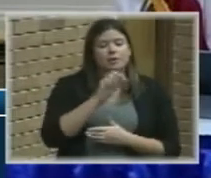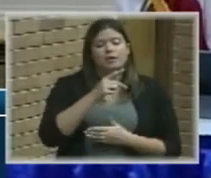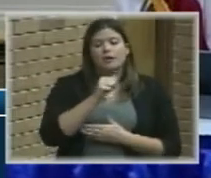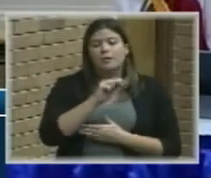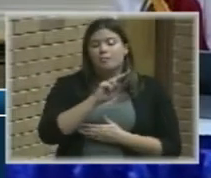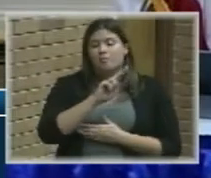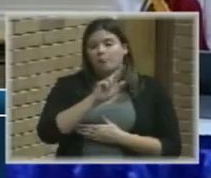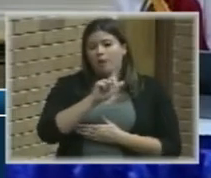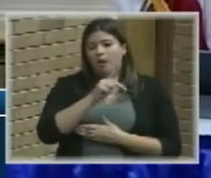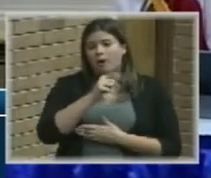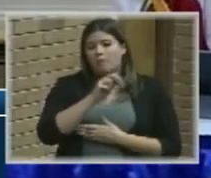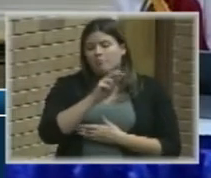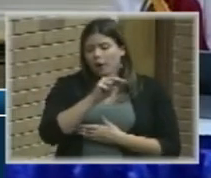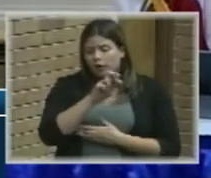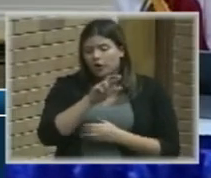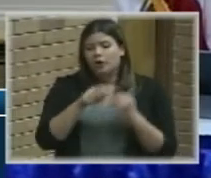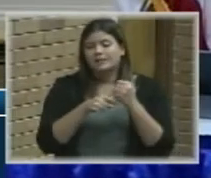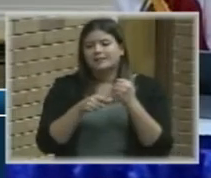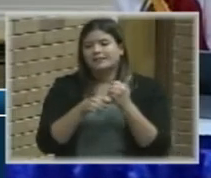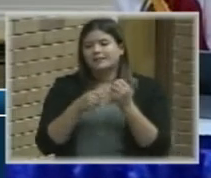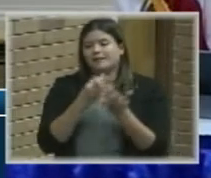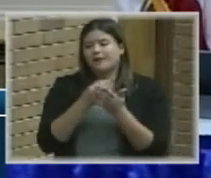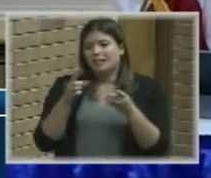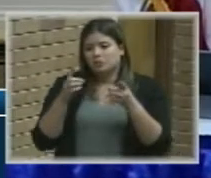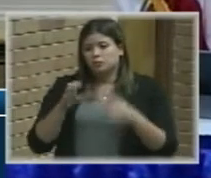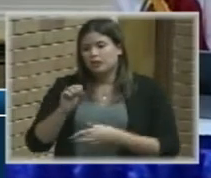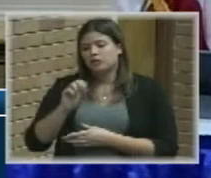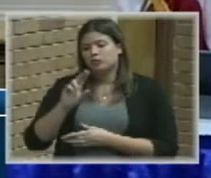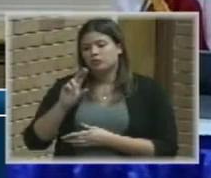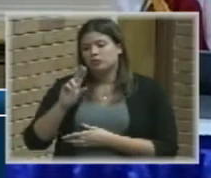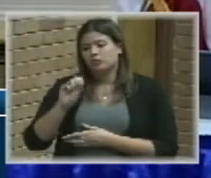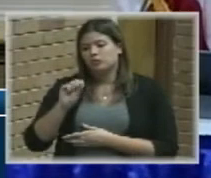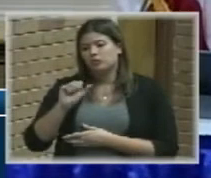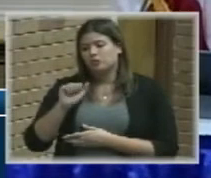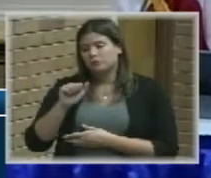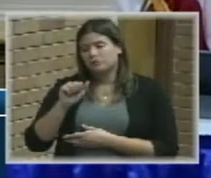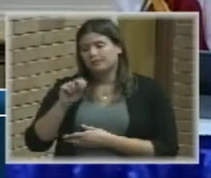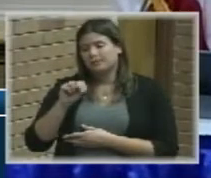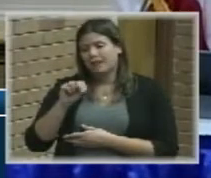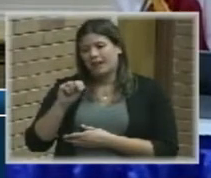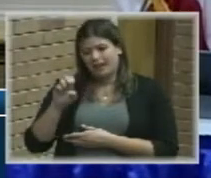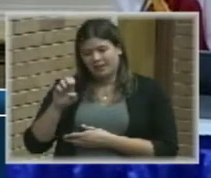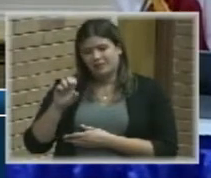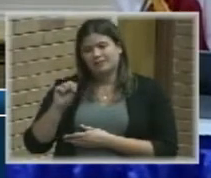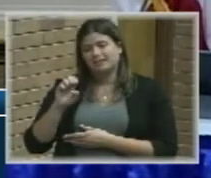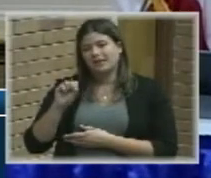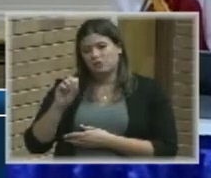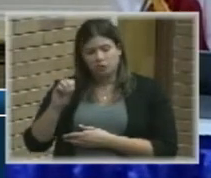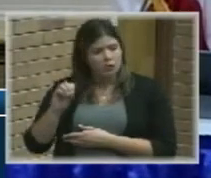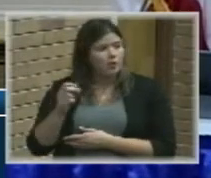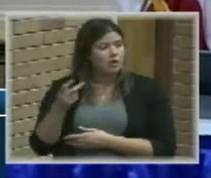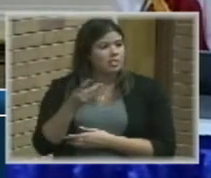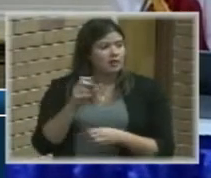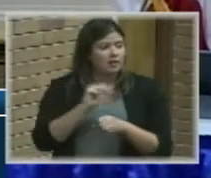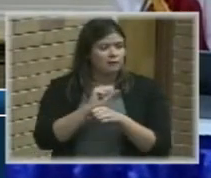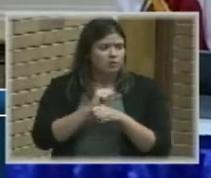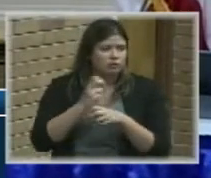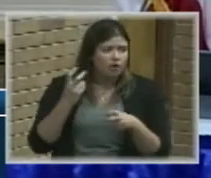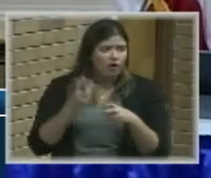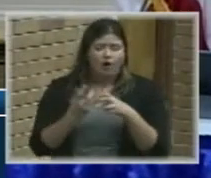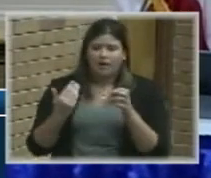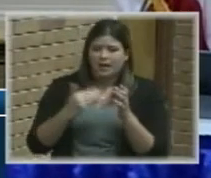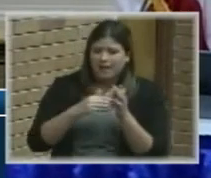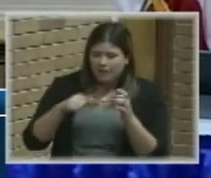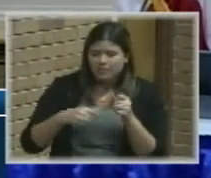Parker and Assistant Finance Director Suzanne Zaso. They have worked hard again this year to prepare this